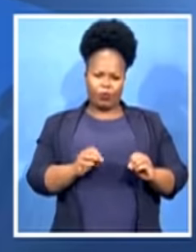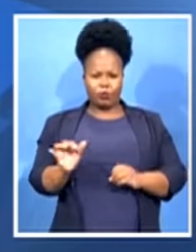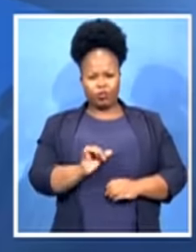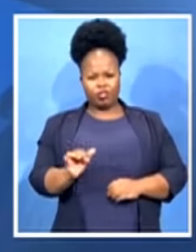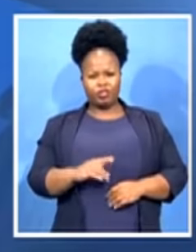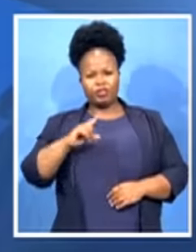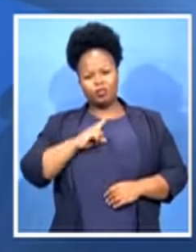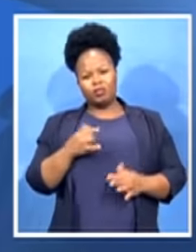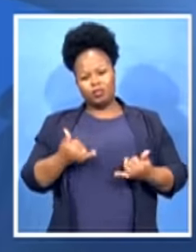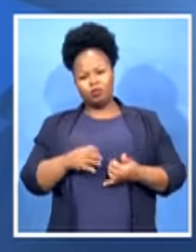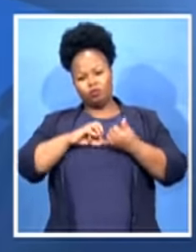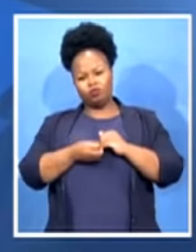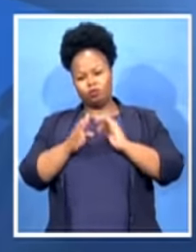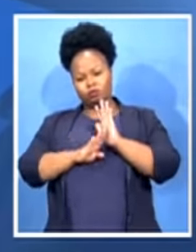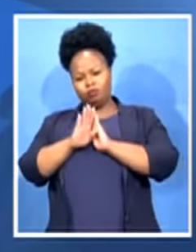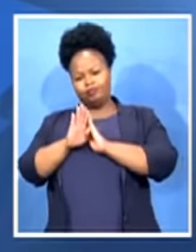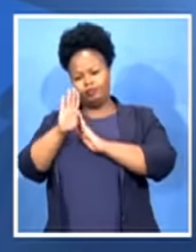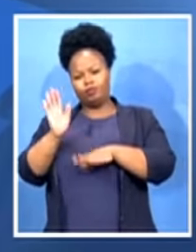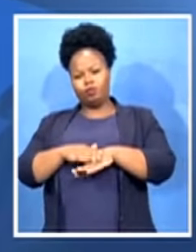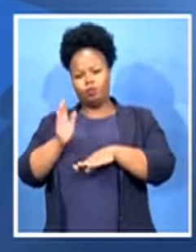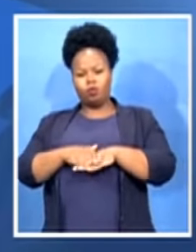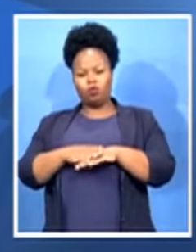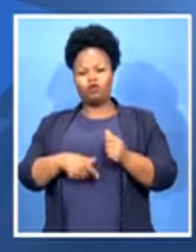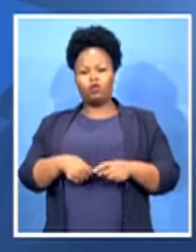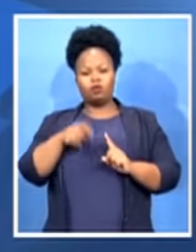our tracing and tracking and tracing of all